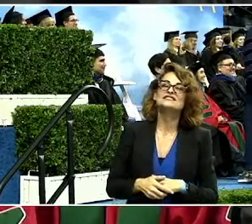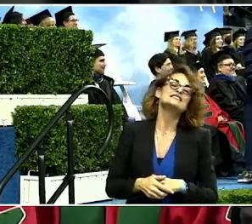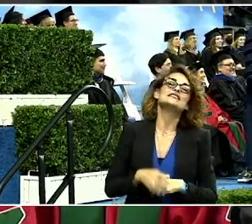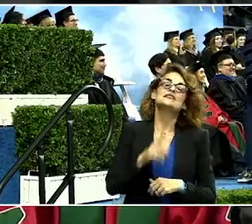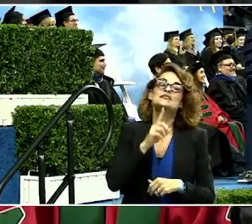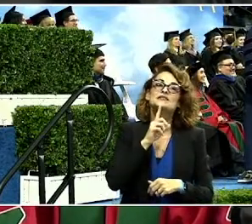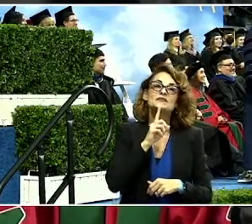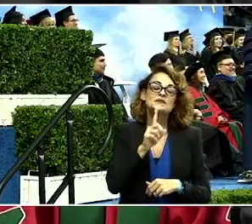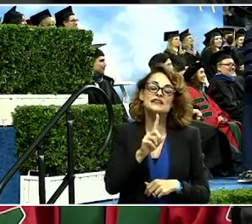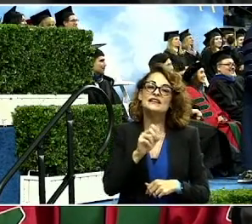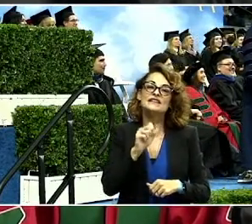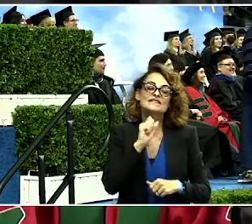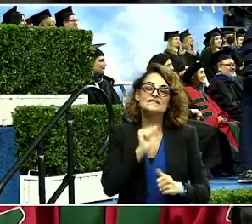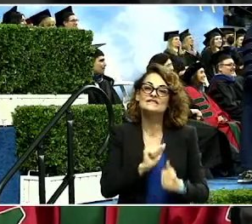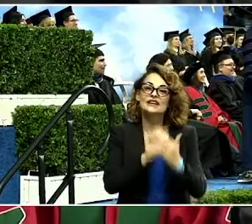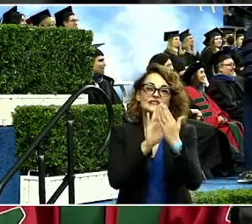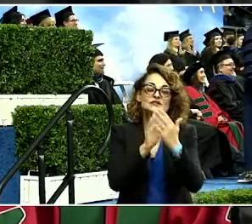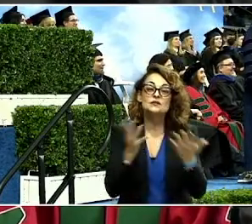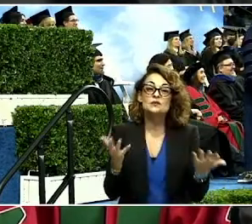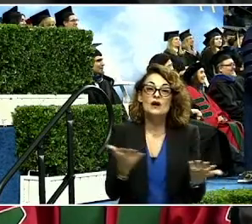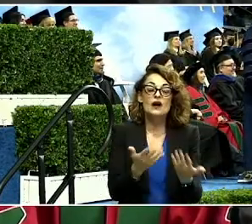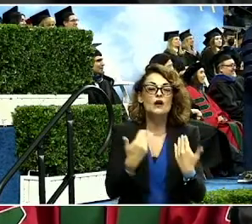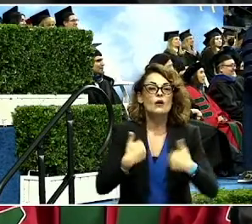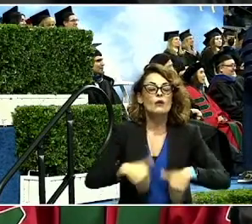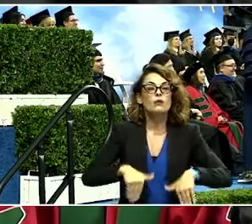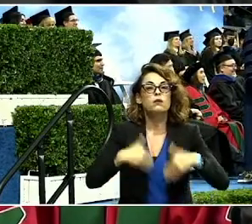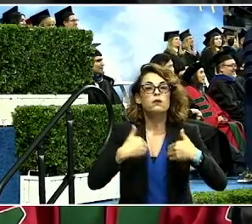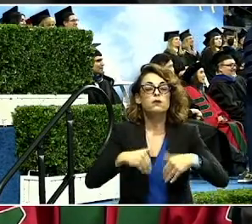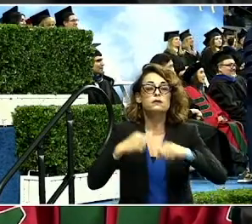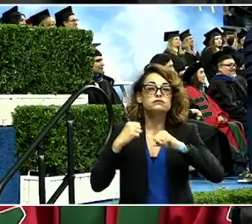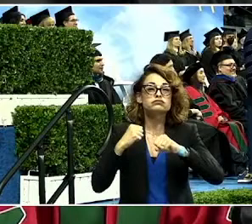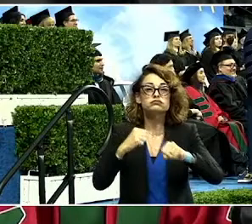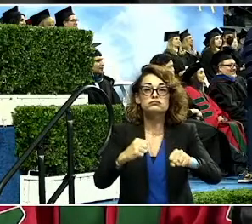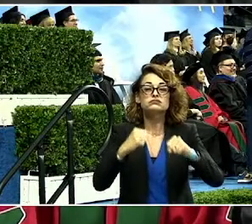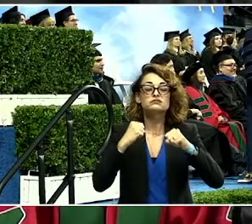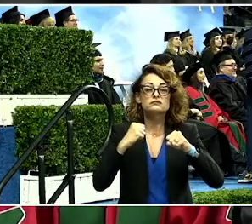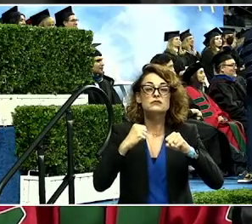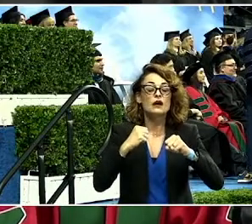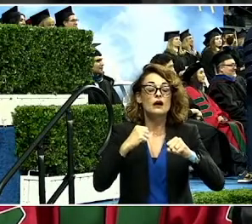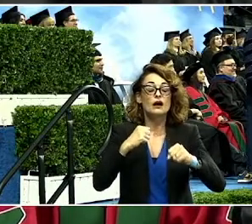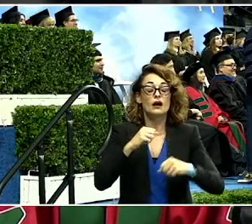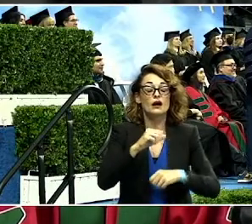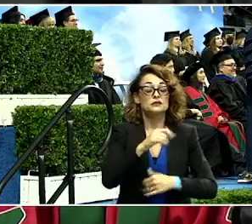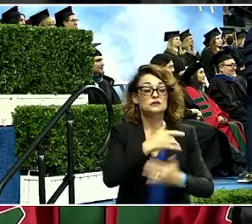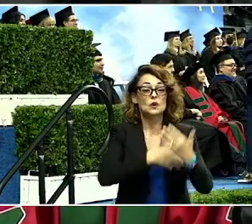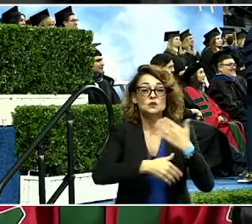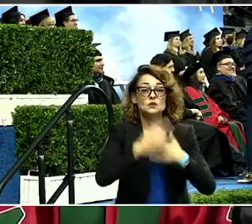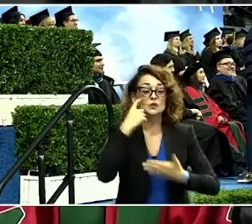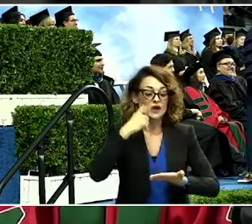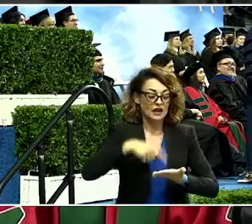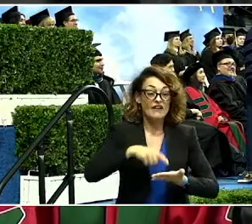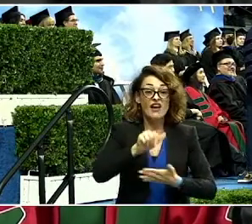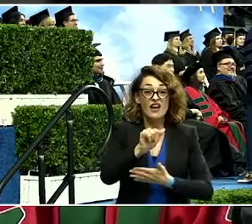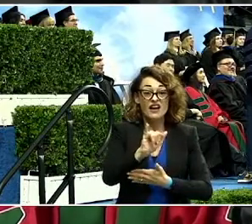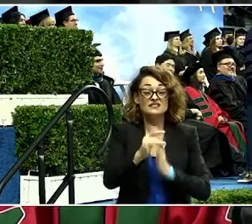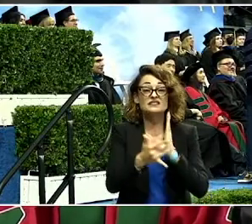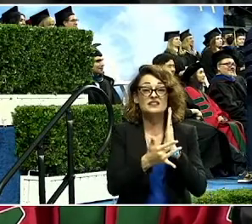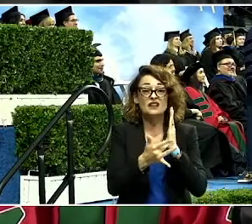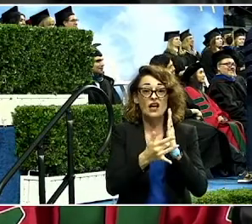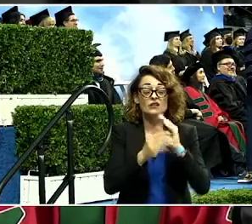be faced with is the massive social reckoning with the power of AI technology. It's really going to be your generation that's